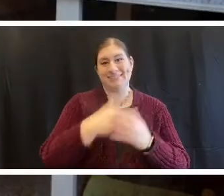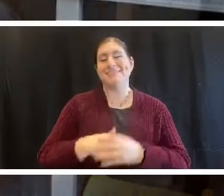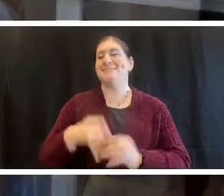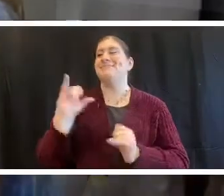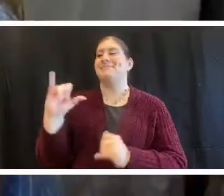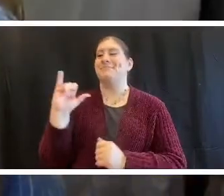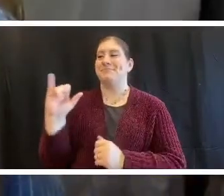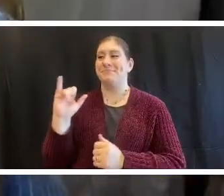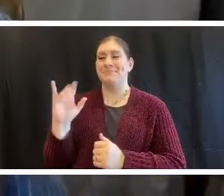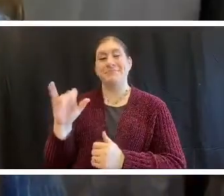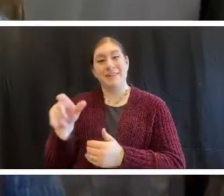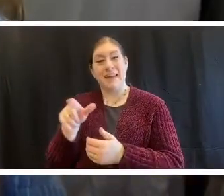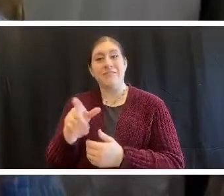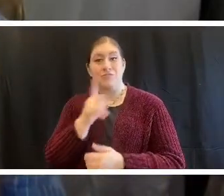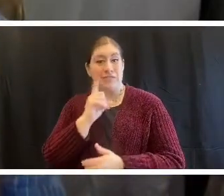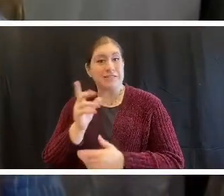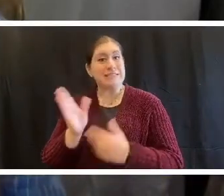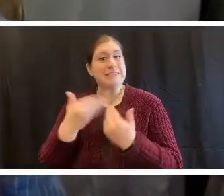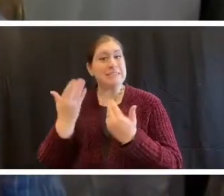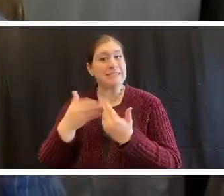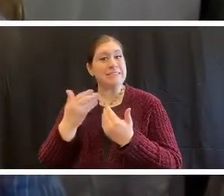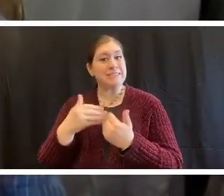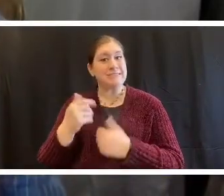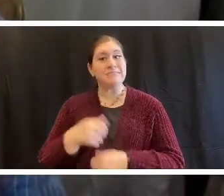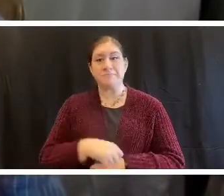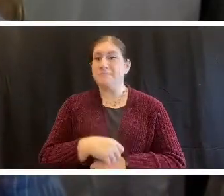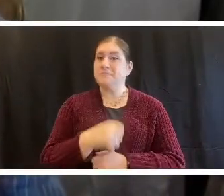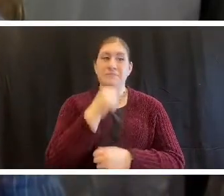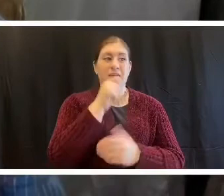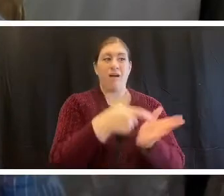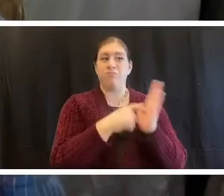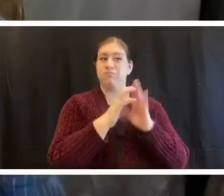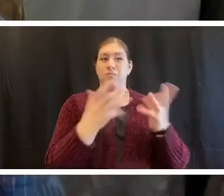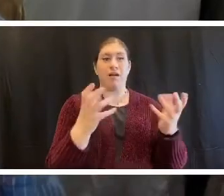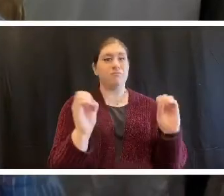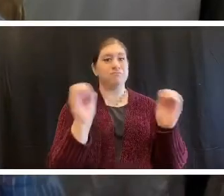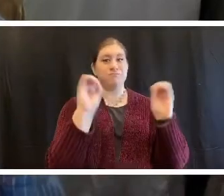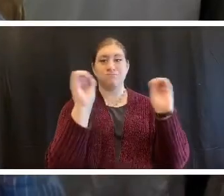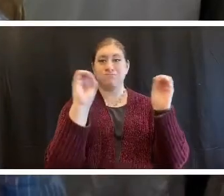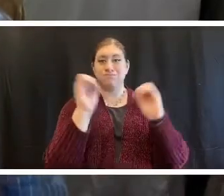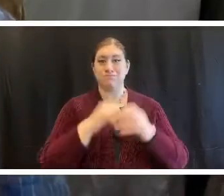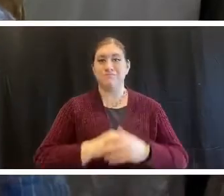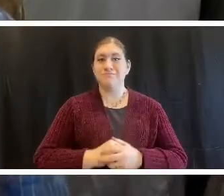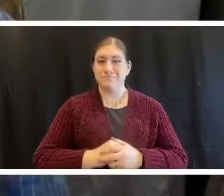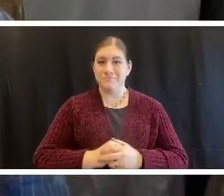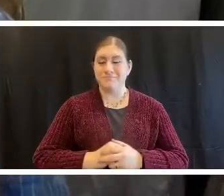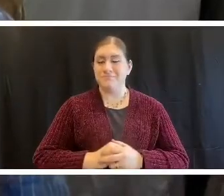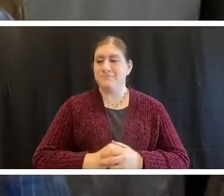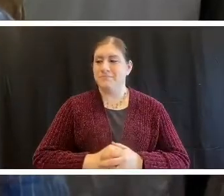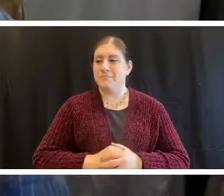Okay, that's not too demanding, really. I mean, Not really. not Yeah. having to get a lot.